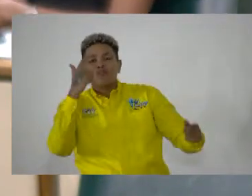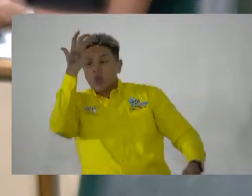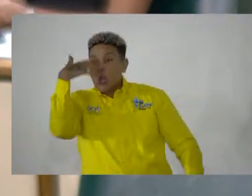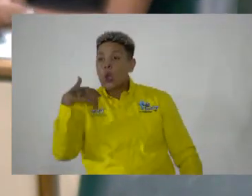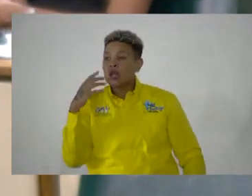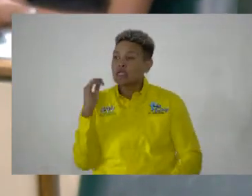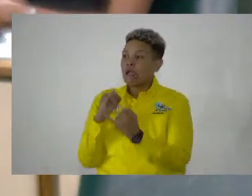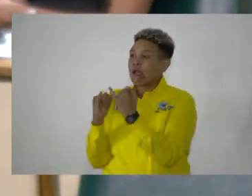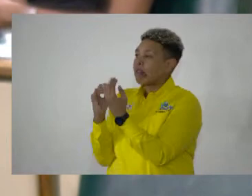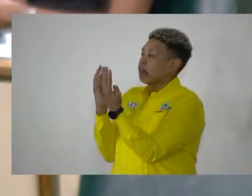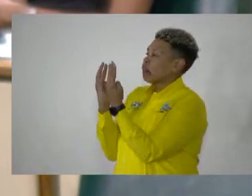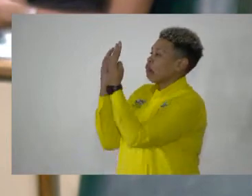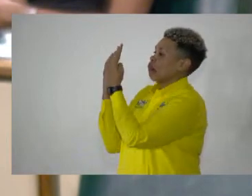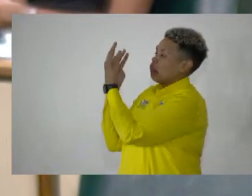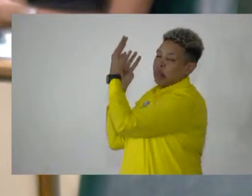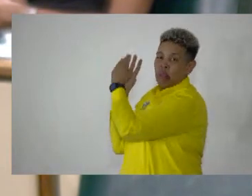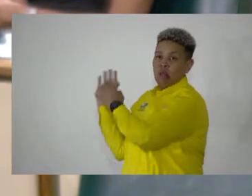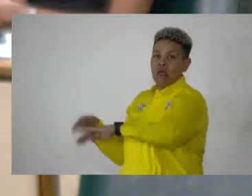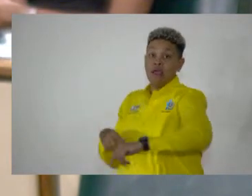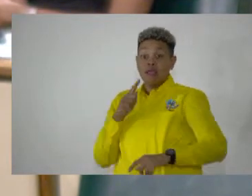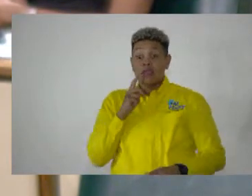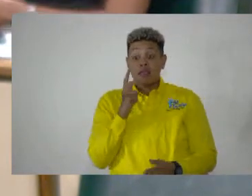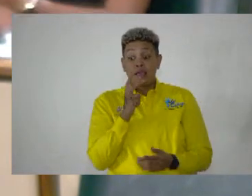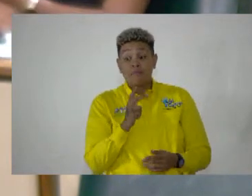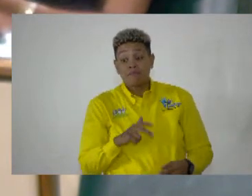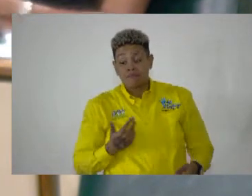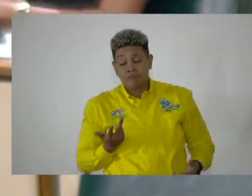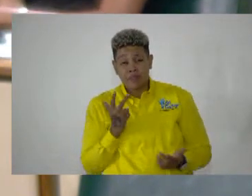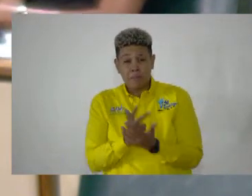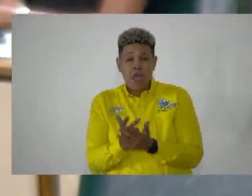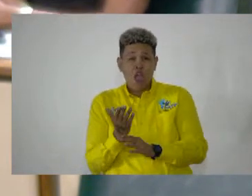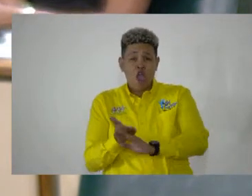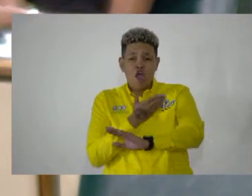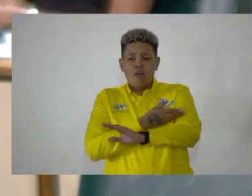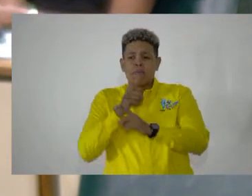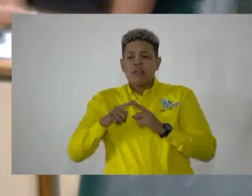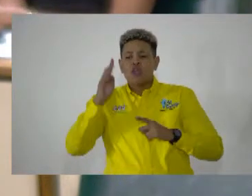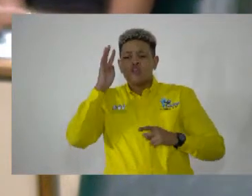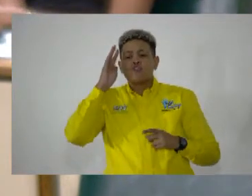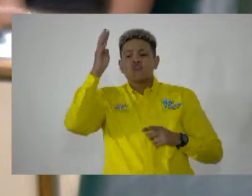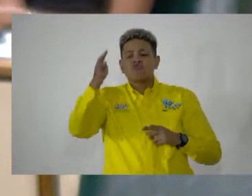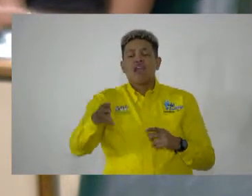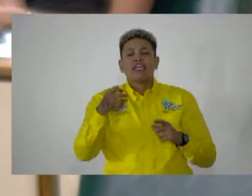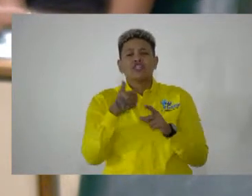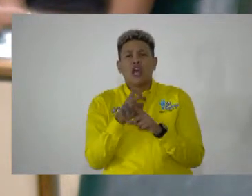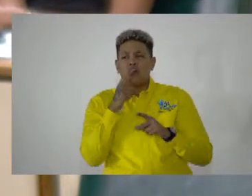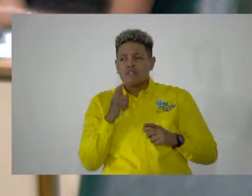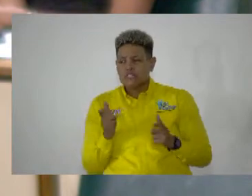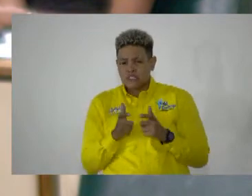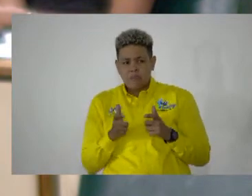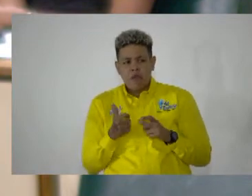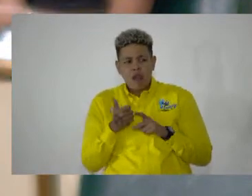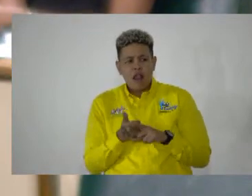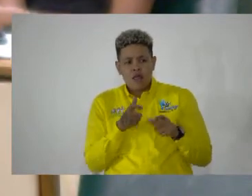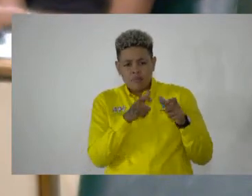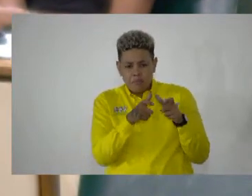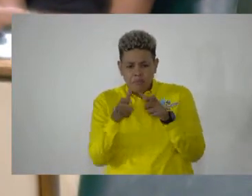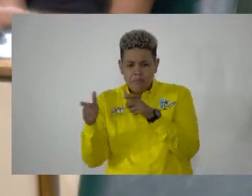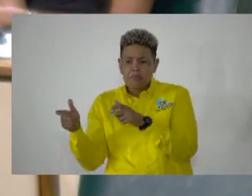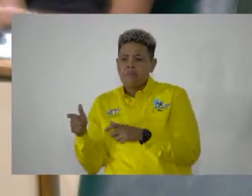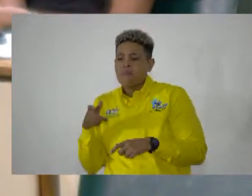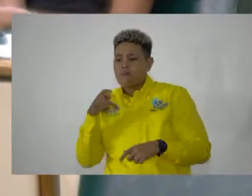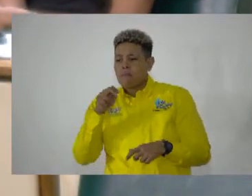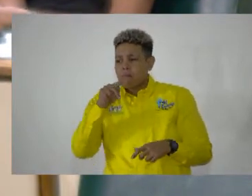fencing, park upgrading and creation of small, what is called pocket parks,